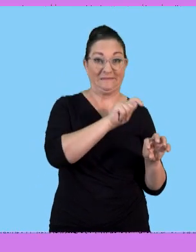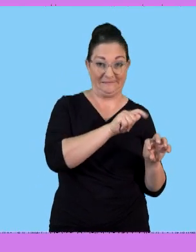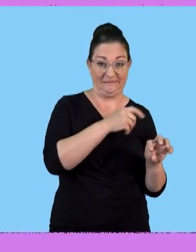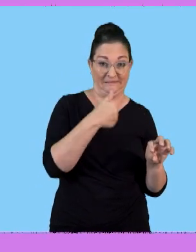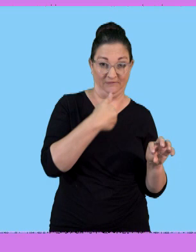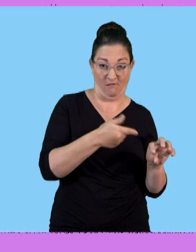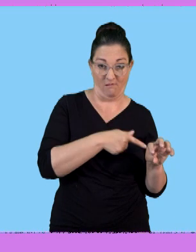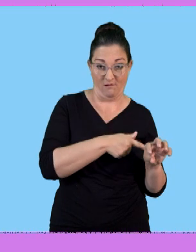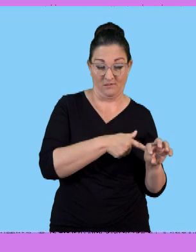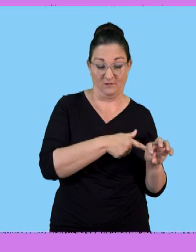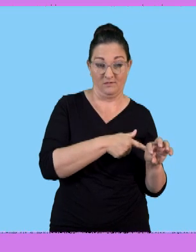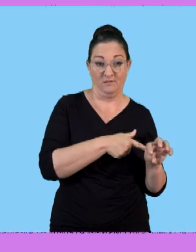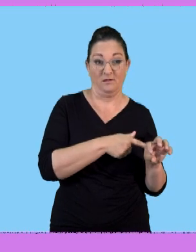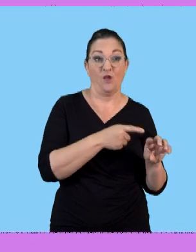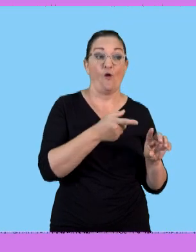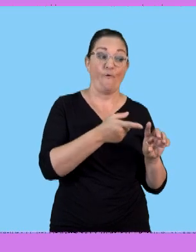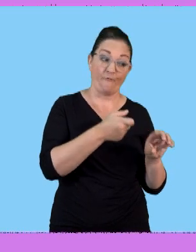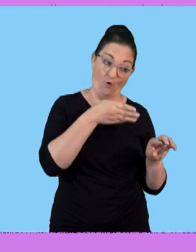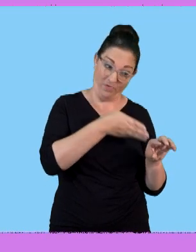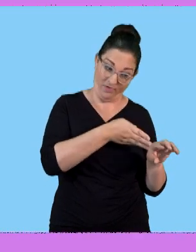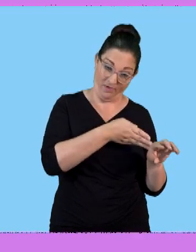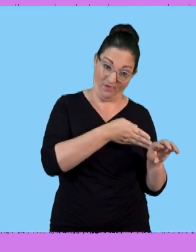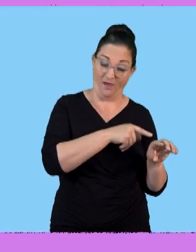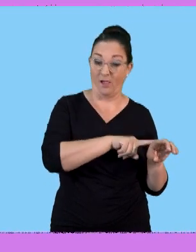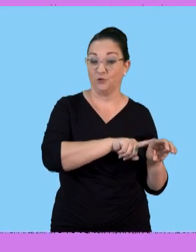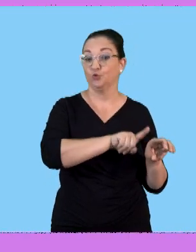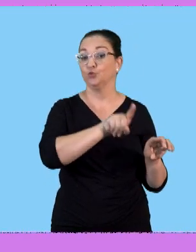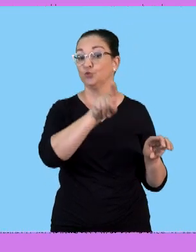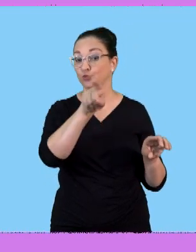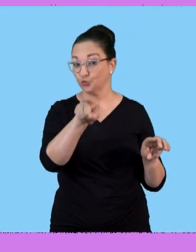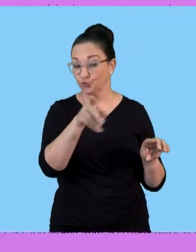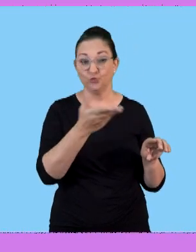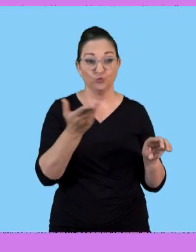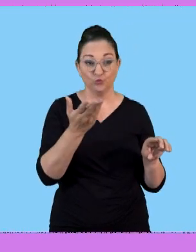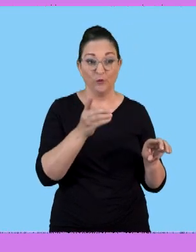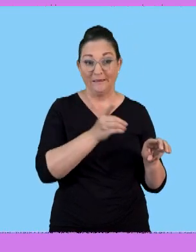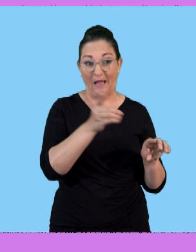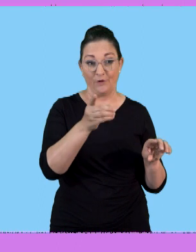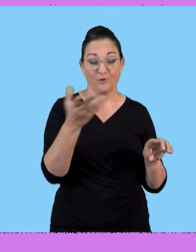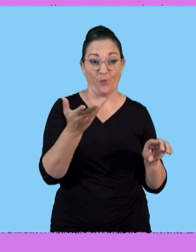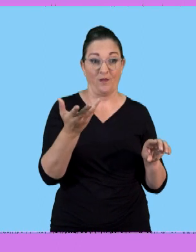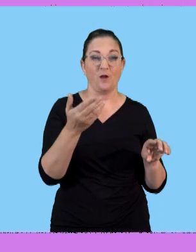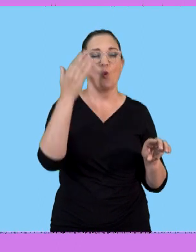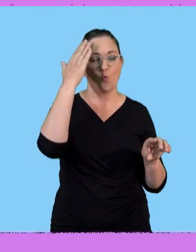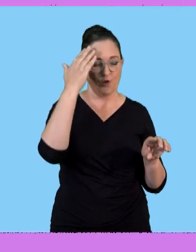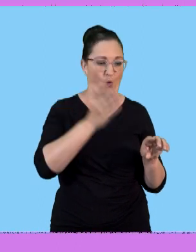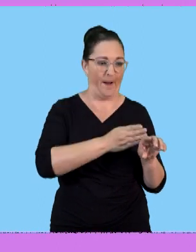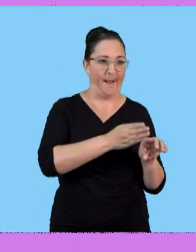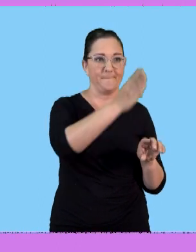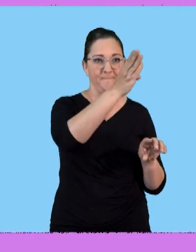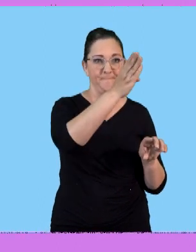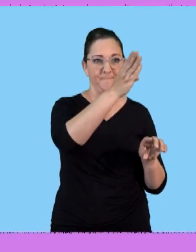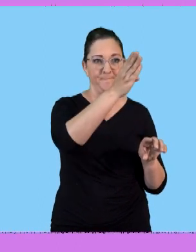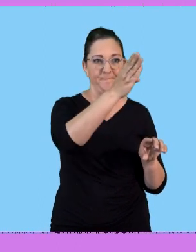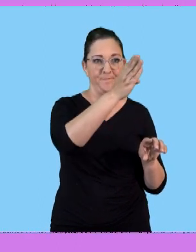Titicaca National Park. So meaning from here to here, what is the general direction? Okay, so we know we are moving